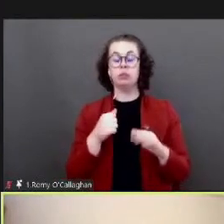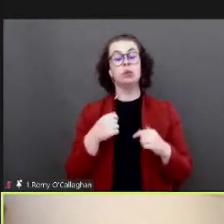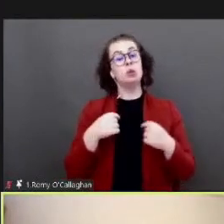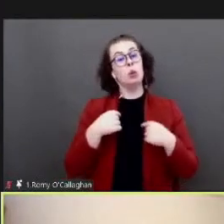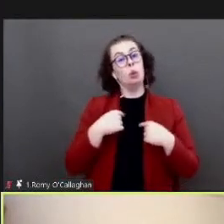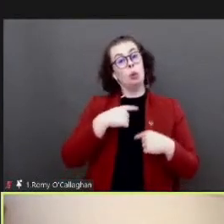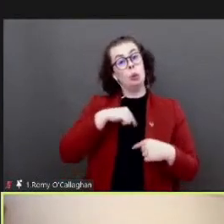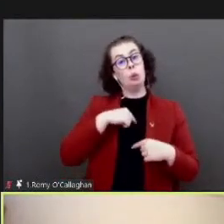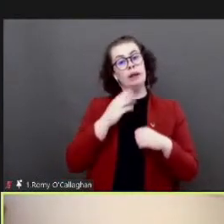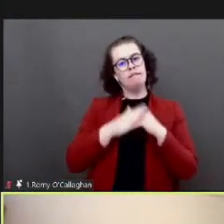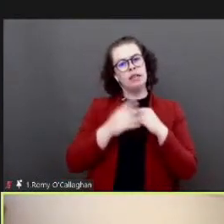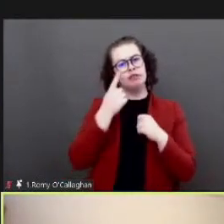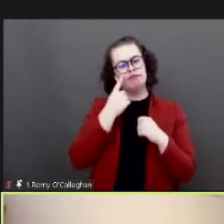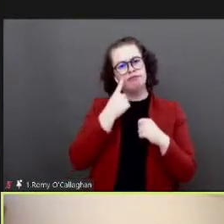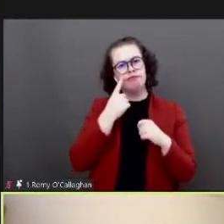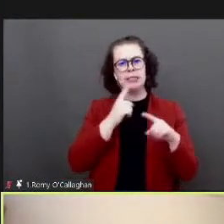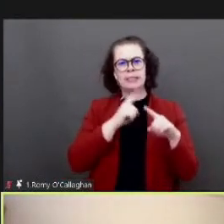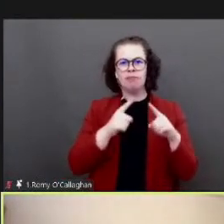and law databases.